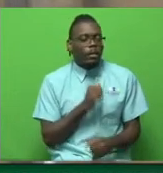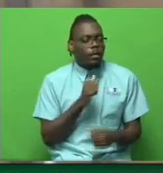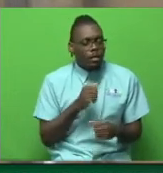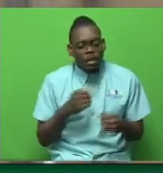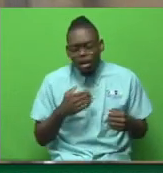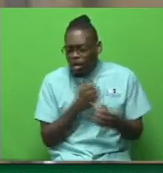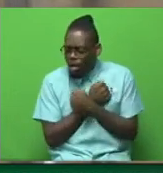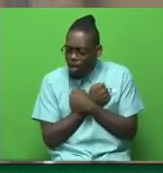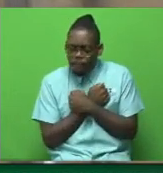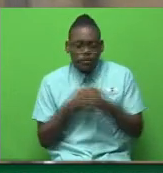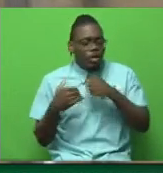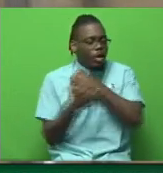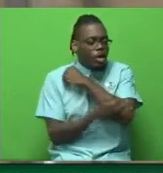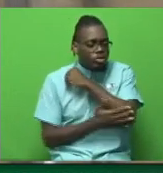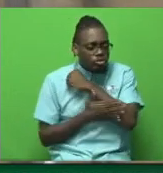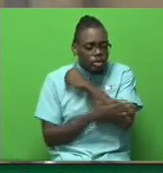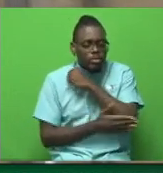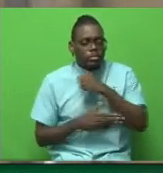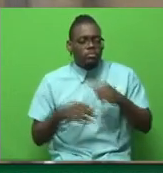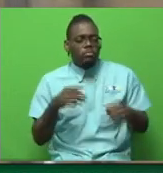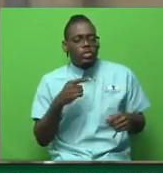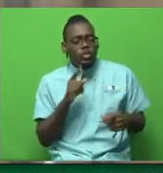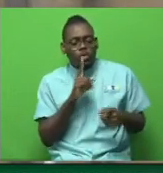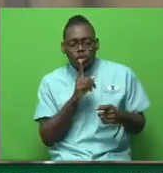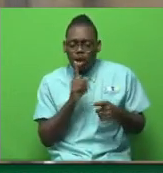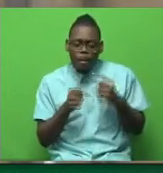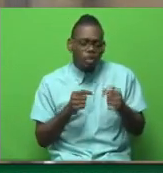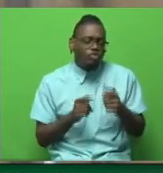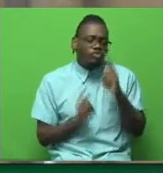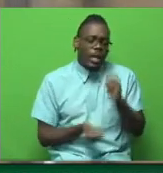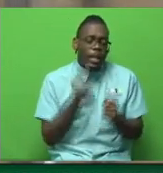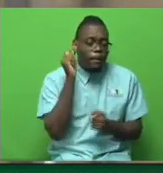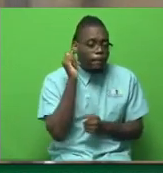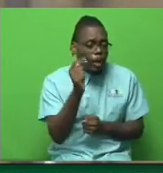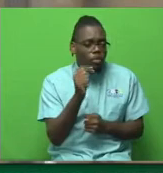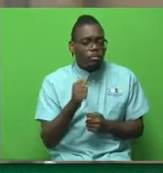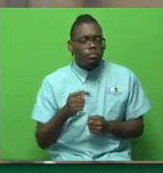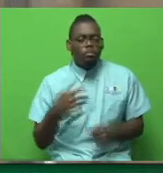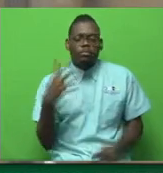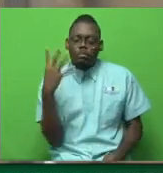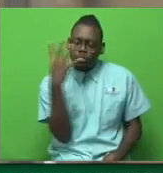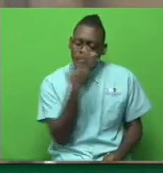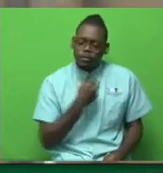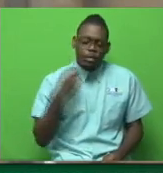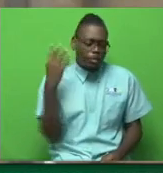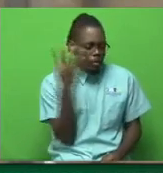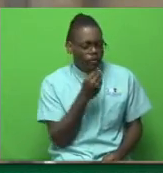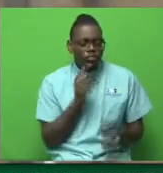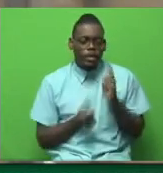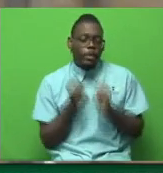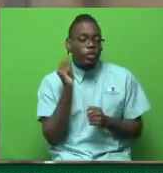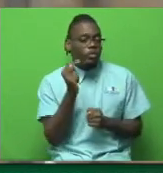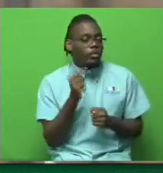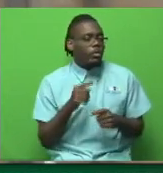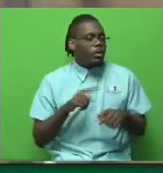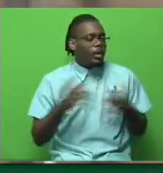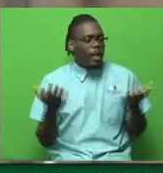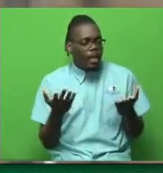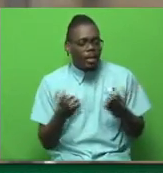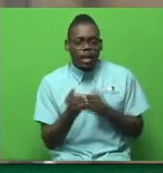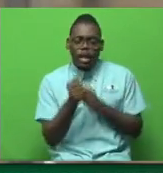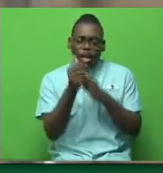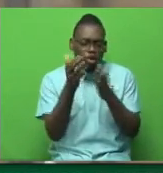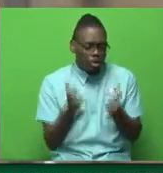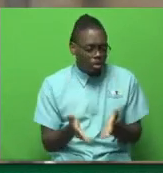are they learn about Trinidad and Tobago and the beauty of our country the wonderful people we have here our leaders our icons